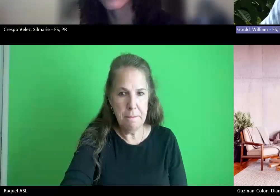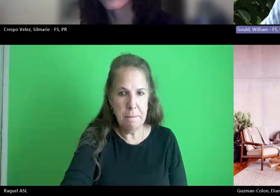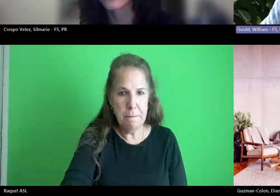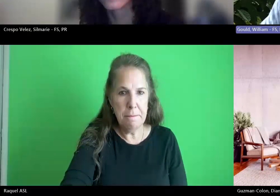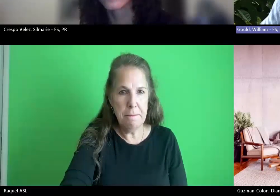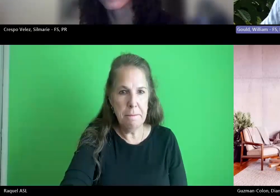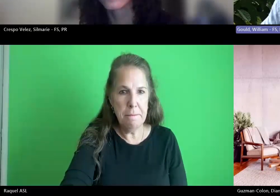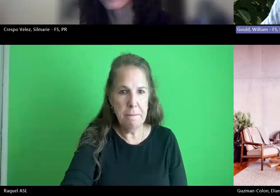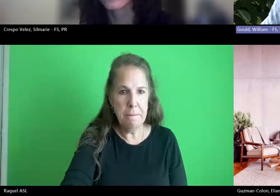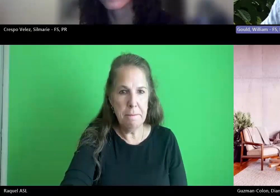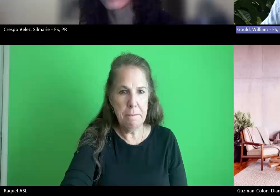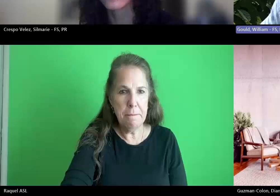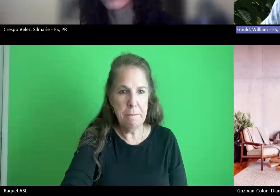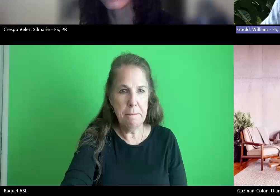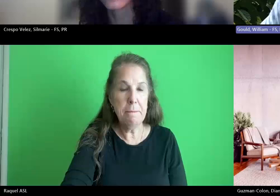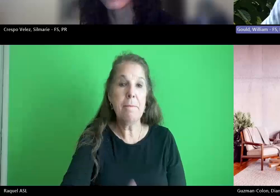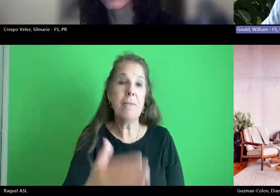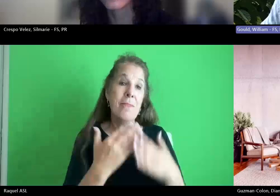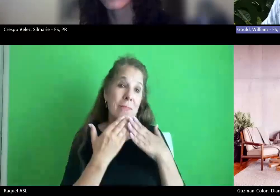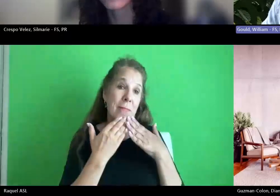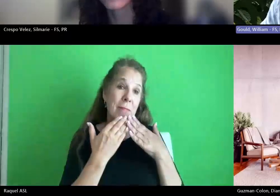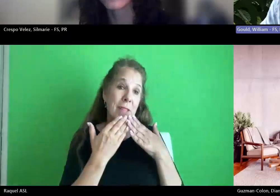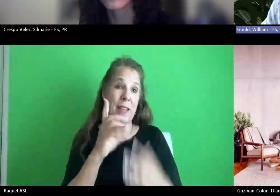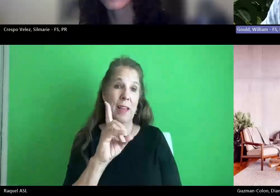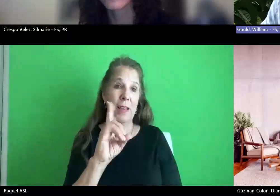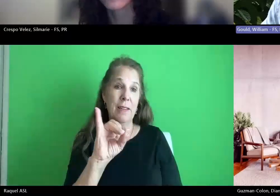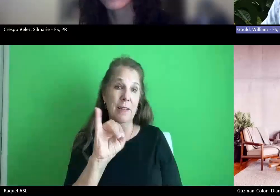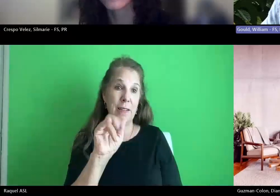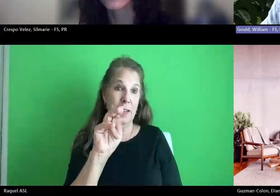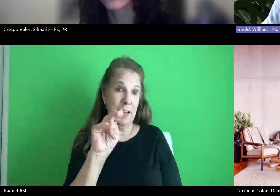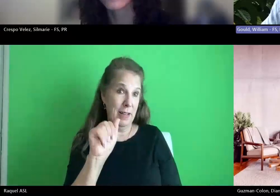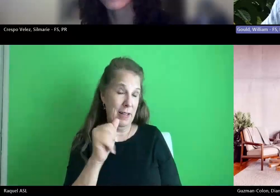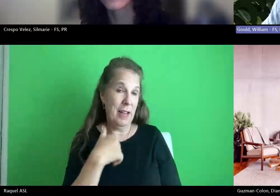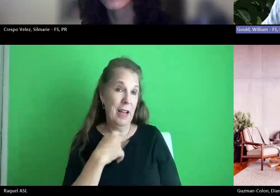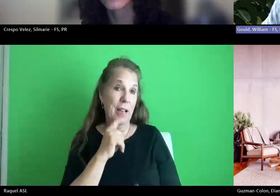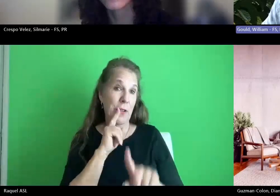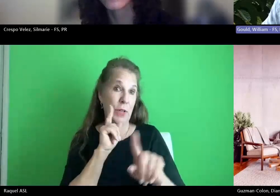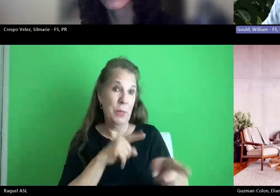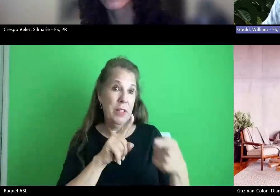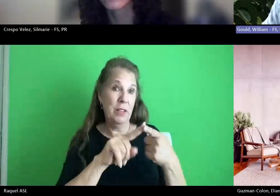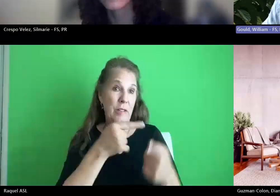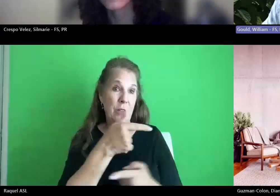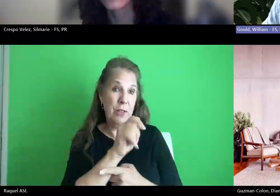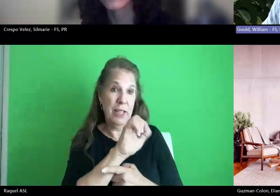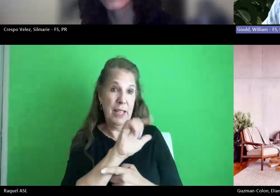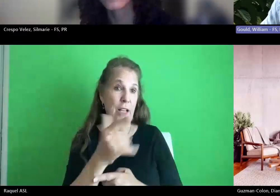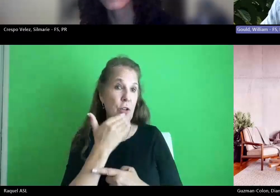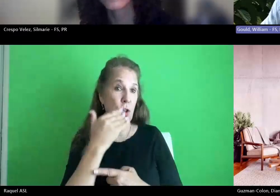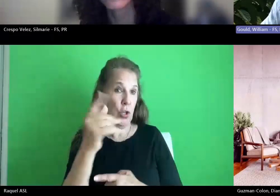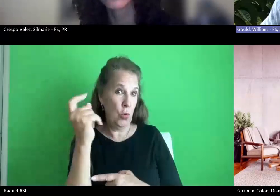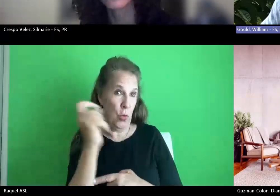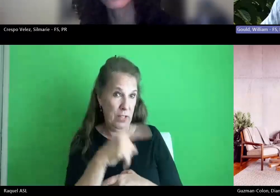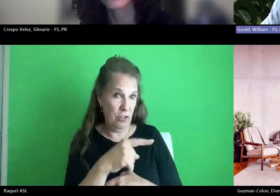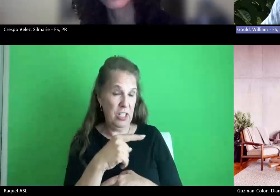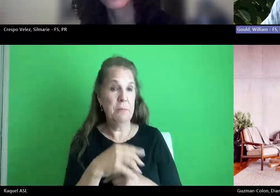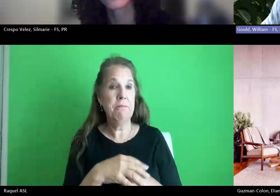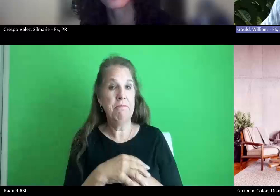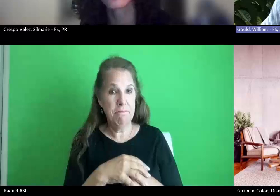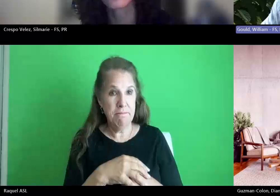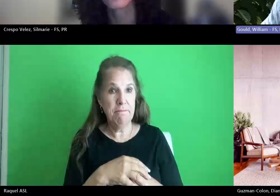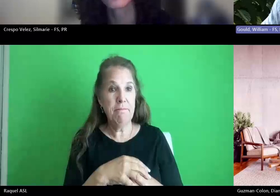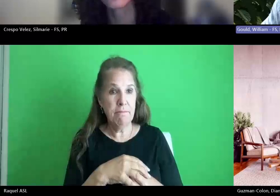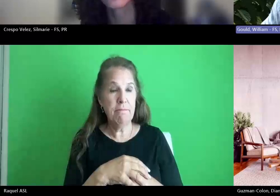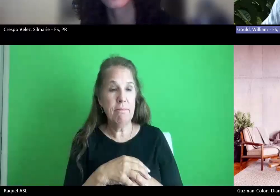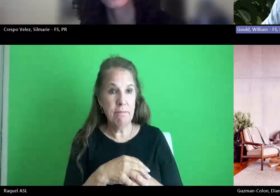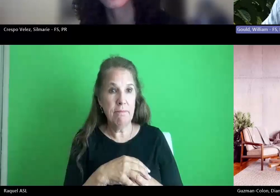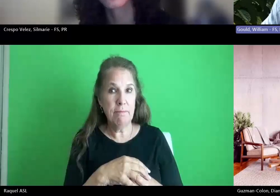Thanks, Diana. I just posted a response to Gail about a good question, in that